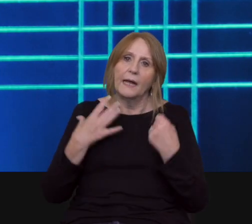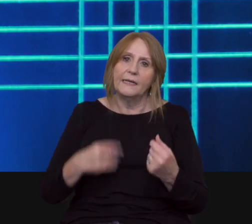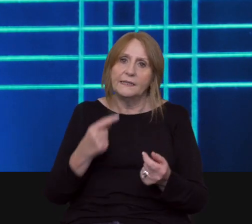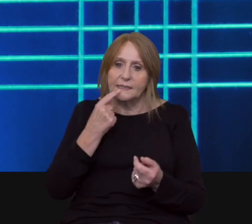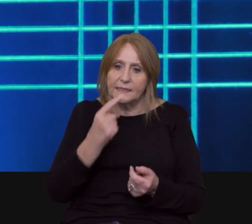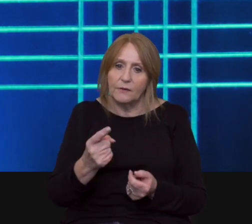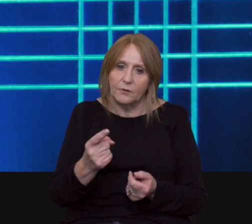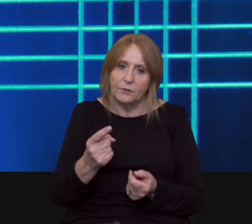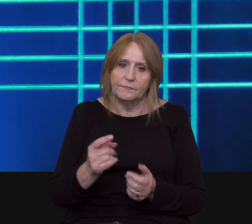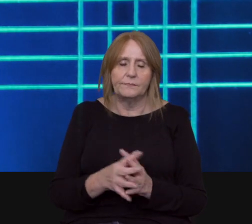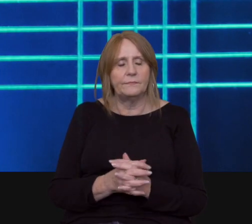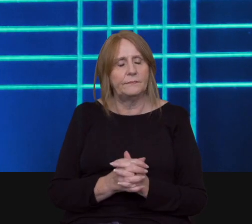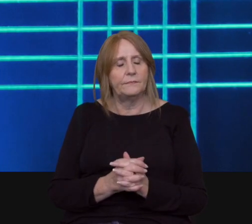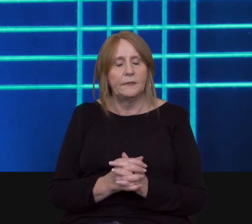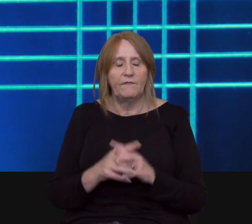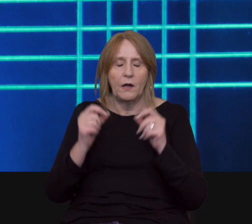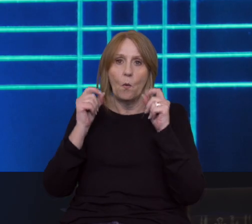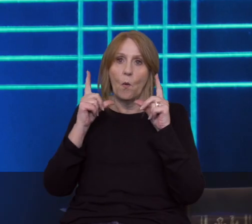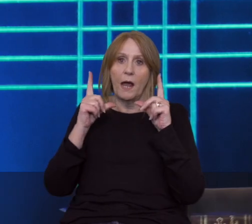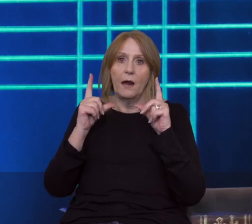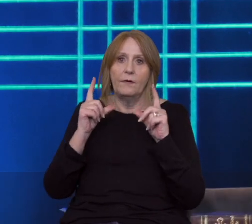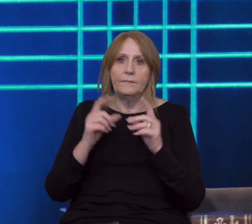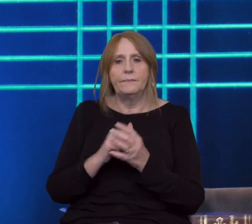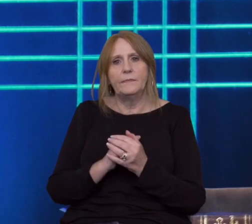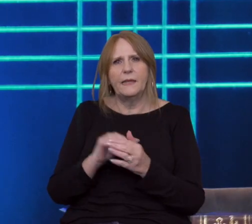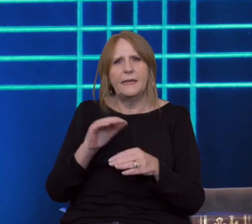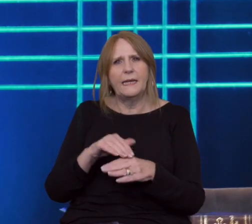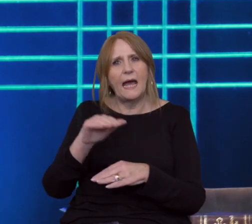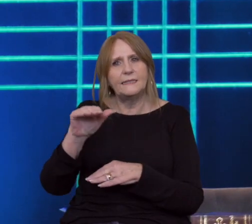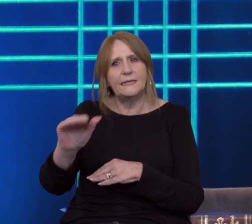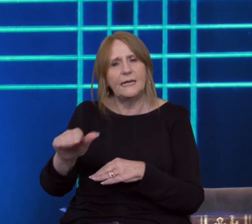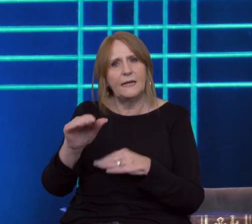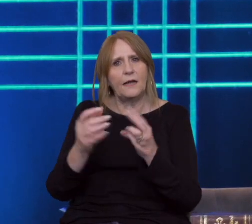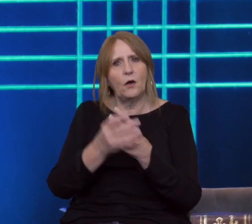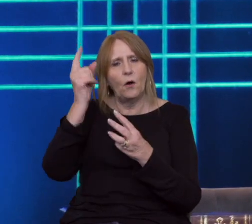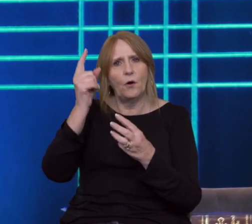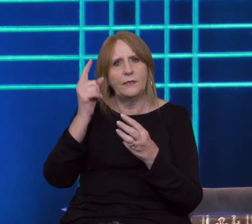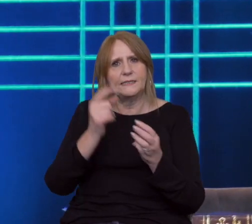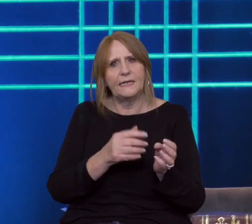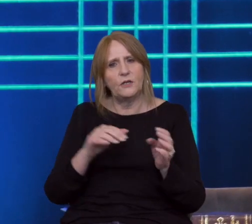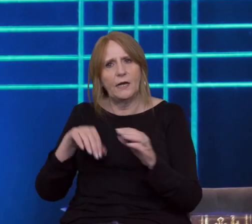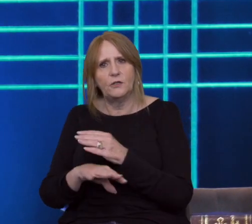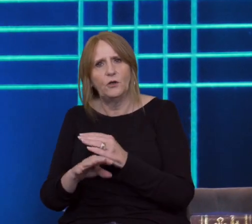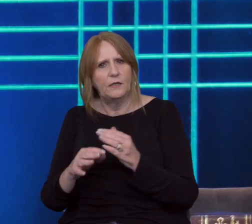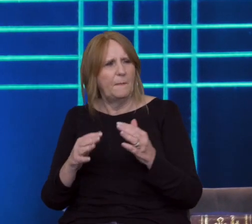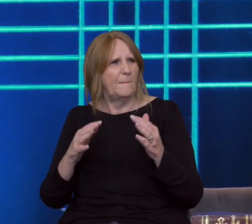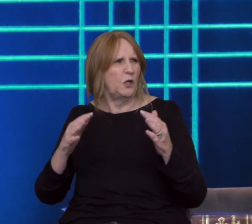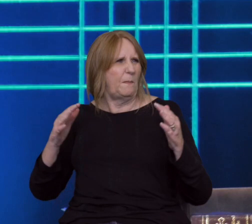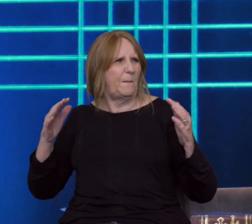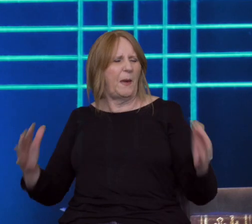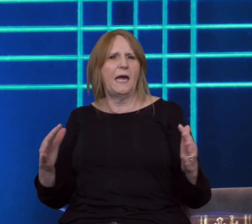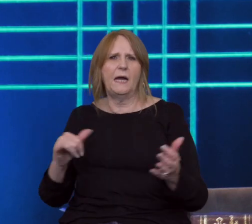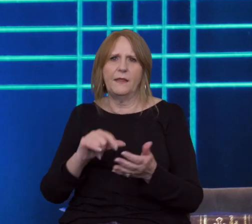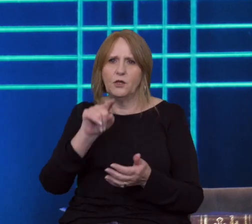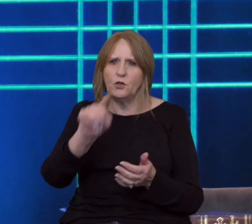you, and some of you are very aware of this, right? That the destiny that God is taking you into is far bigger than you.